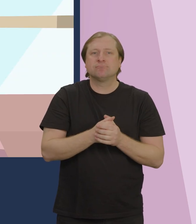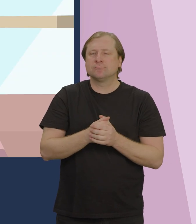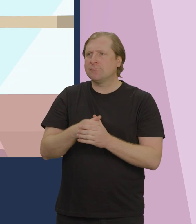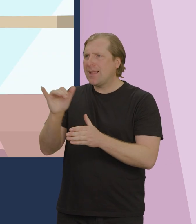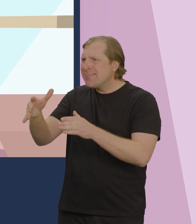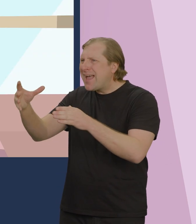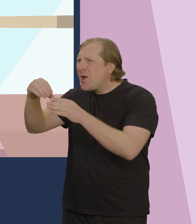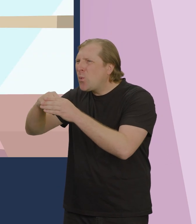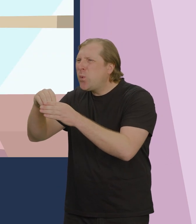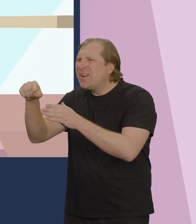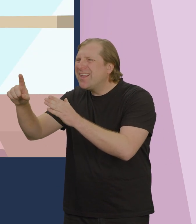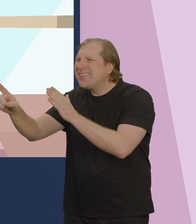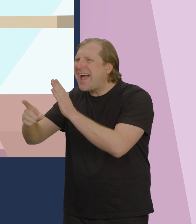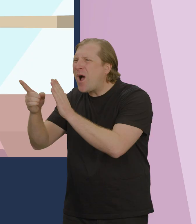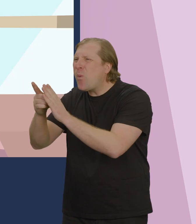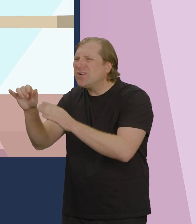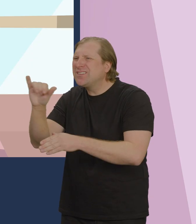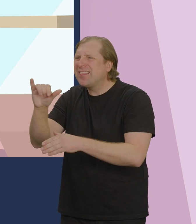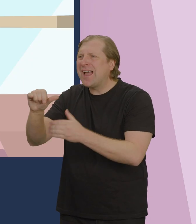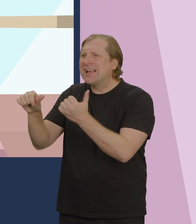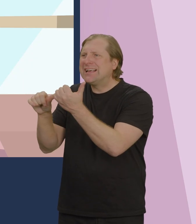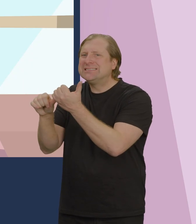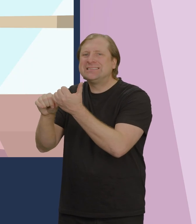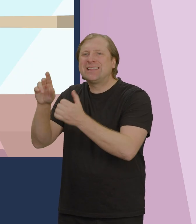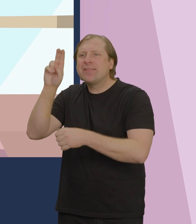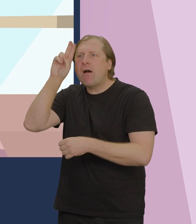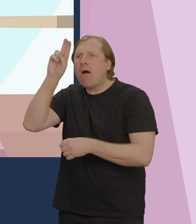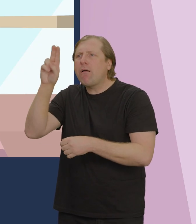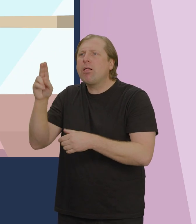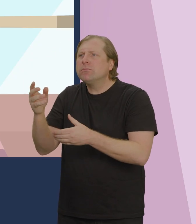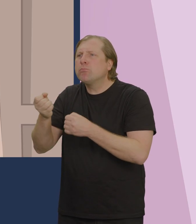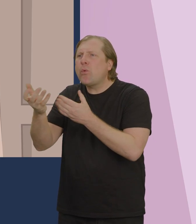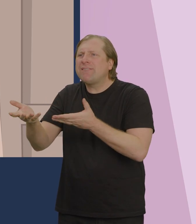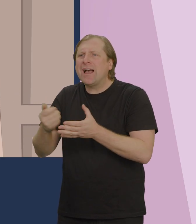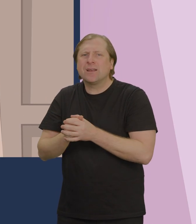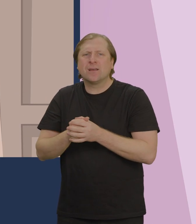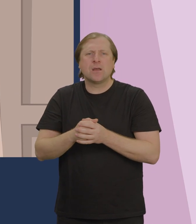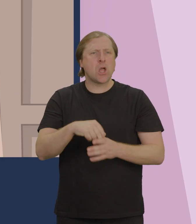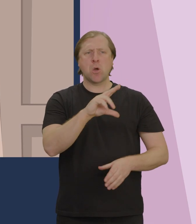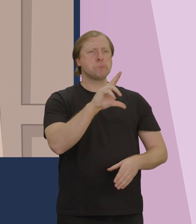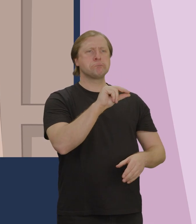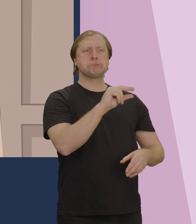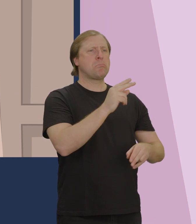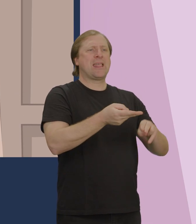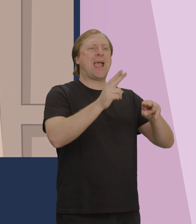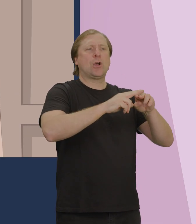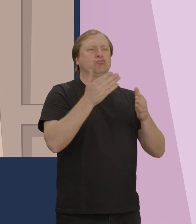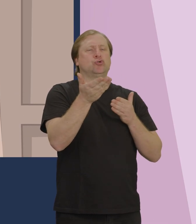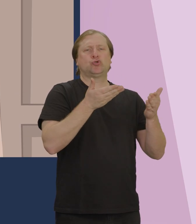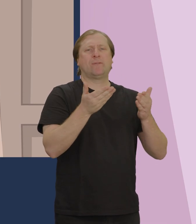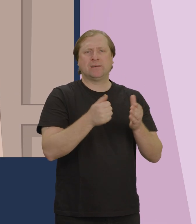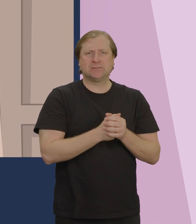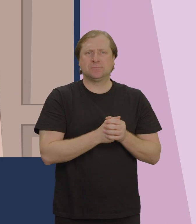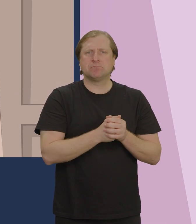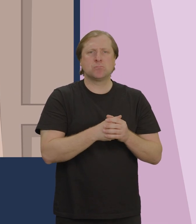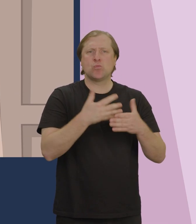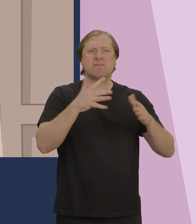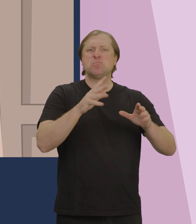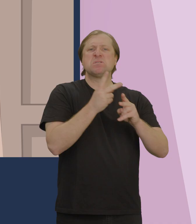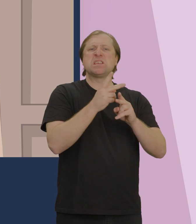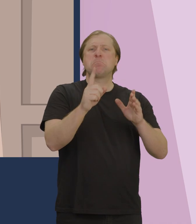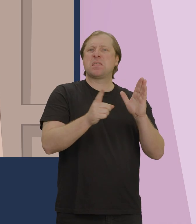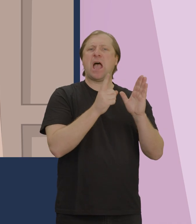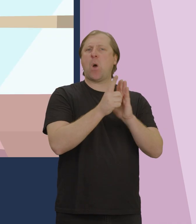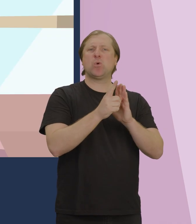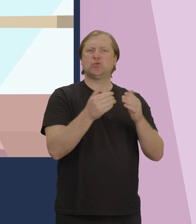included in her respite hours, like the assistance that Uncle Tito is paid to provide? No, it's an additional service on top of respite. You could keep the hours